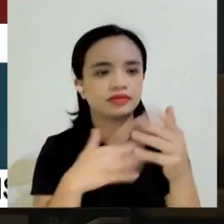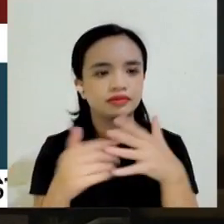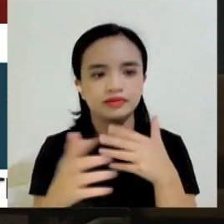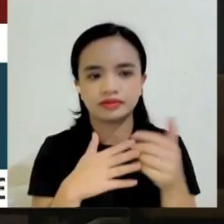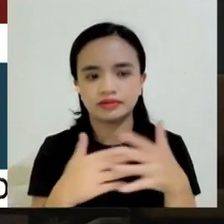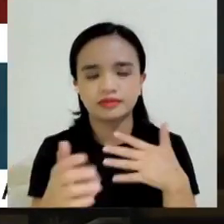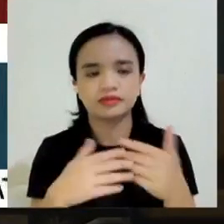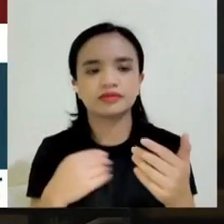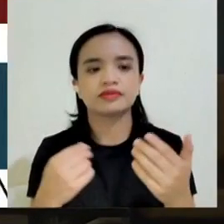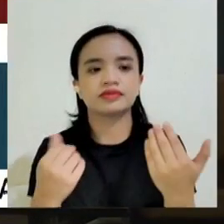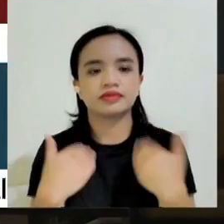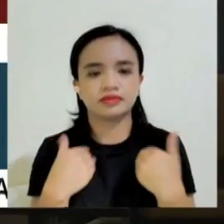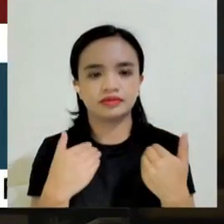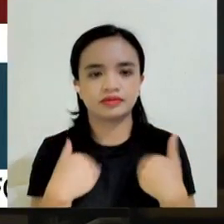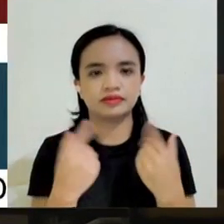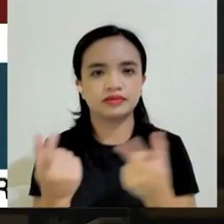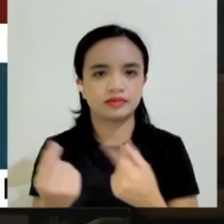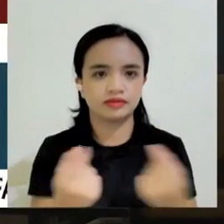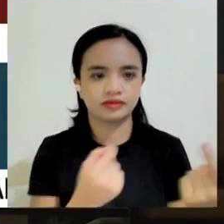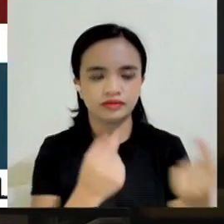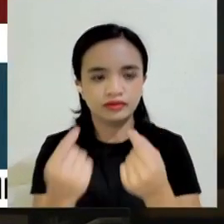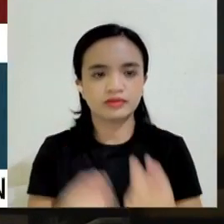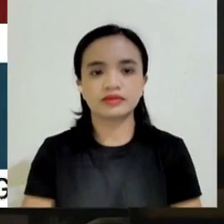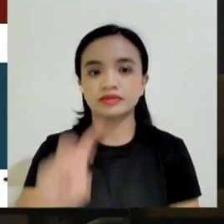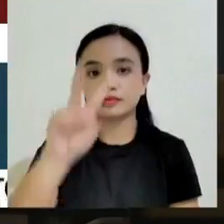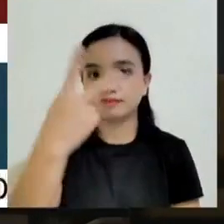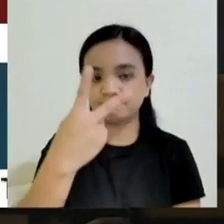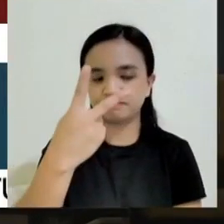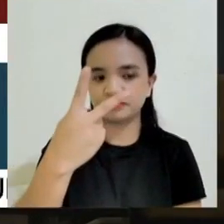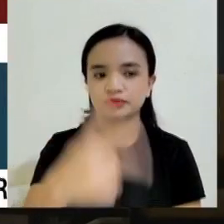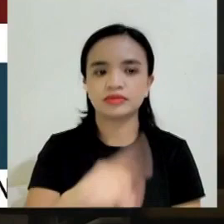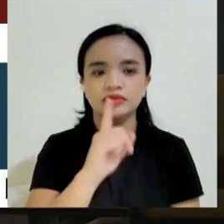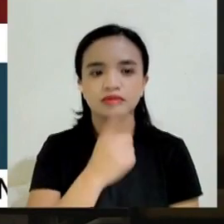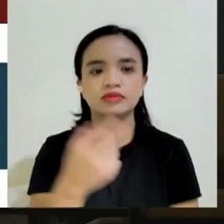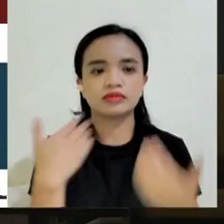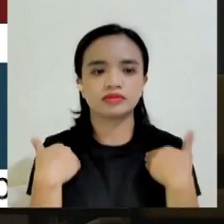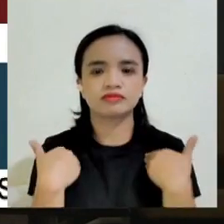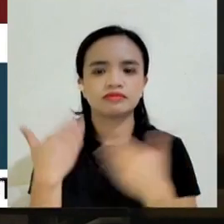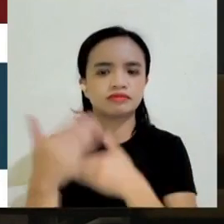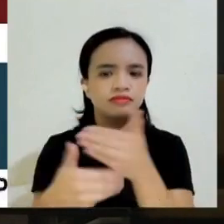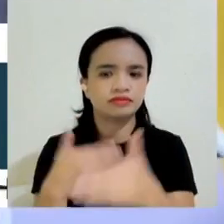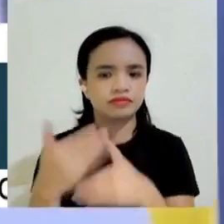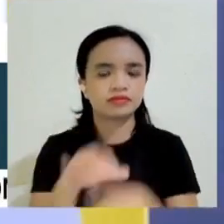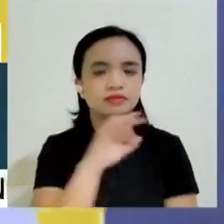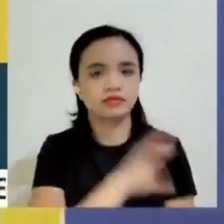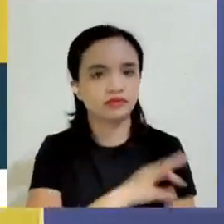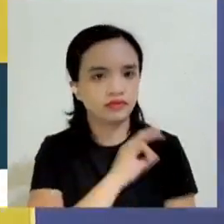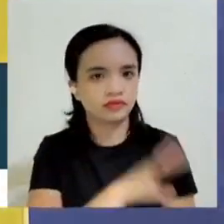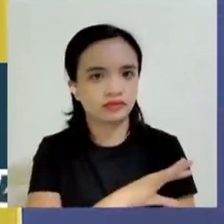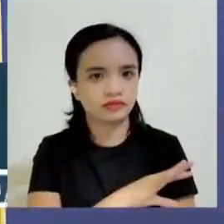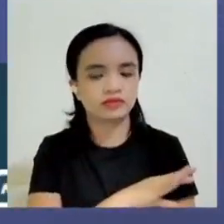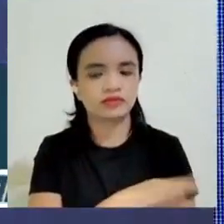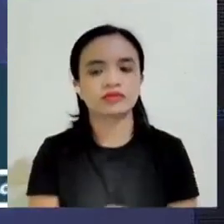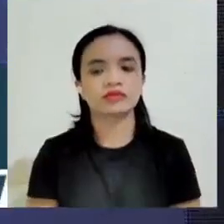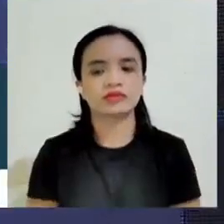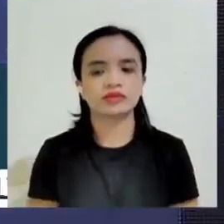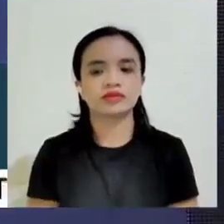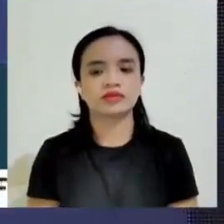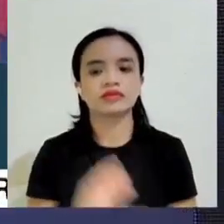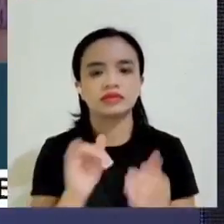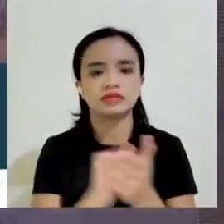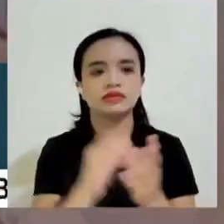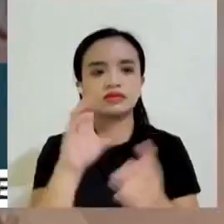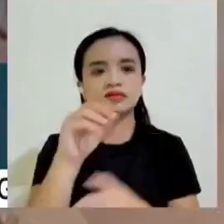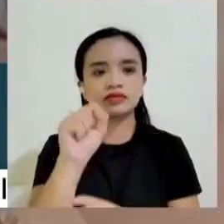The second is for sure we are generating new revenues, and the third, we are efficient, we are lowering the cost. Tourism Secretary Cristina